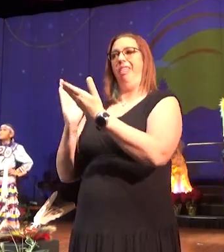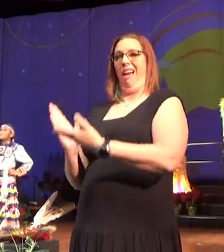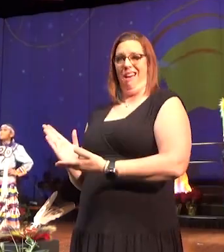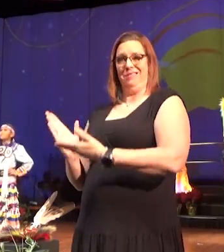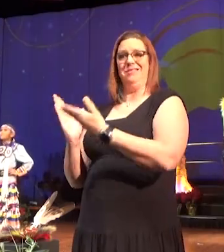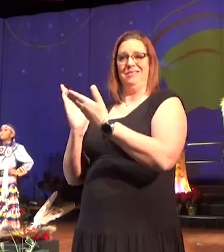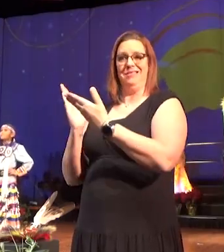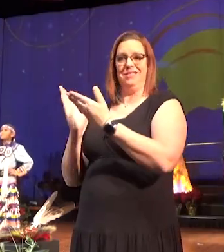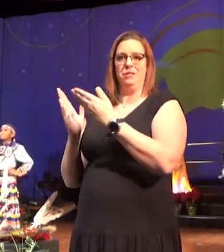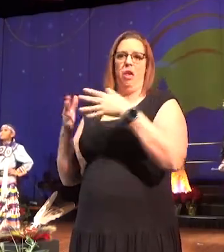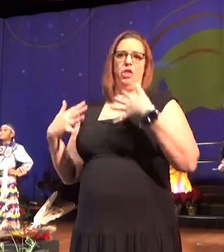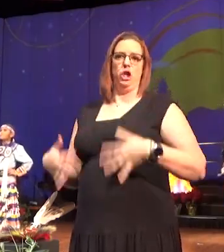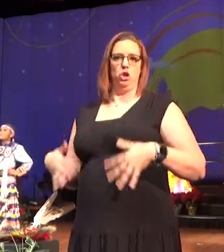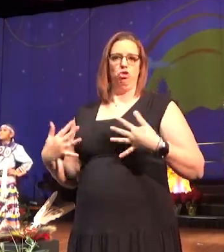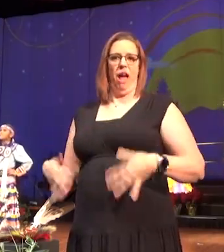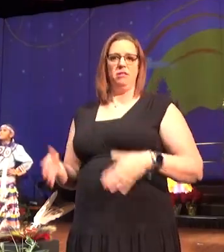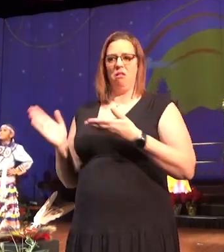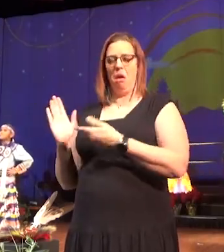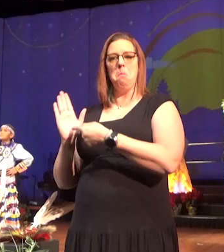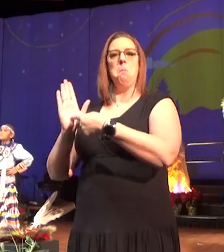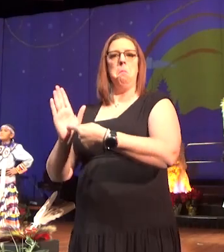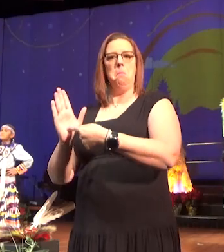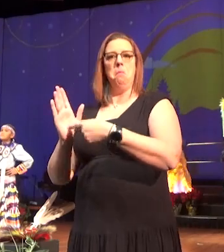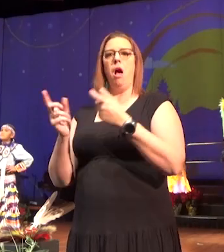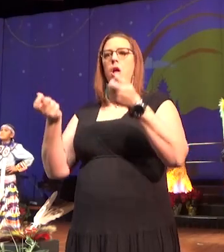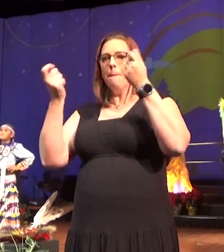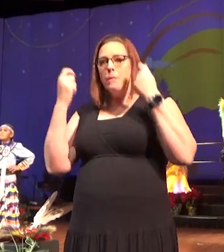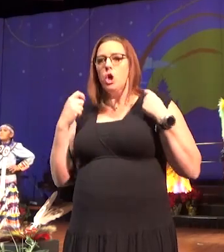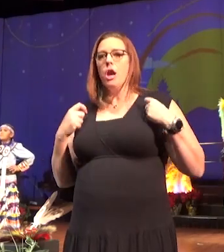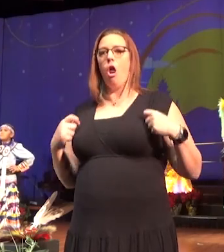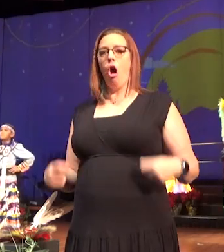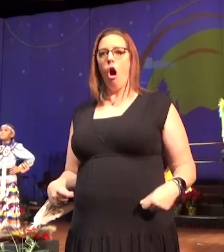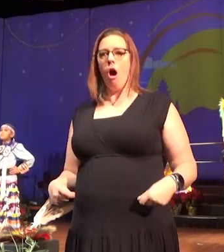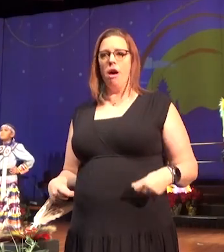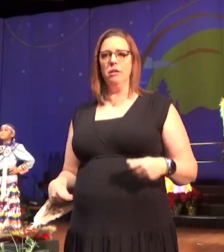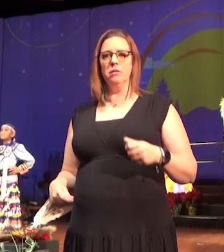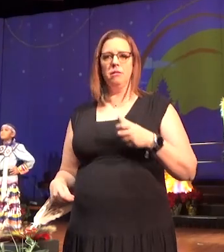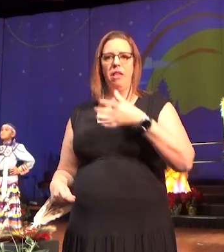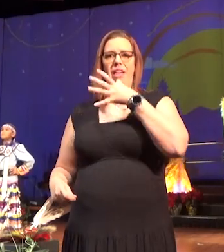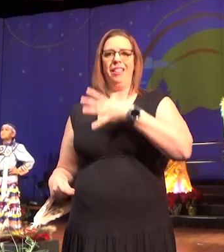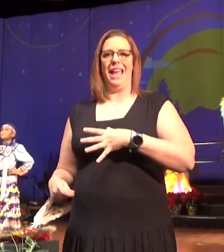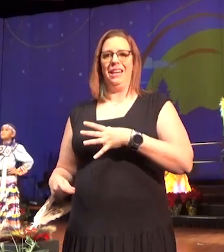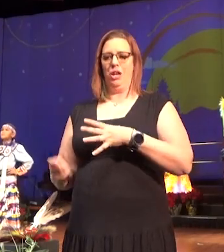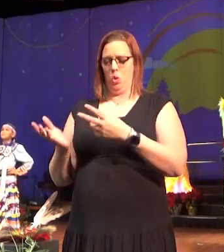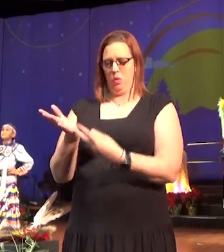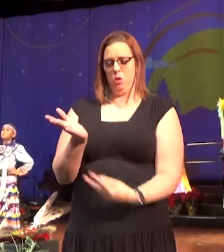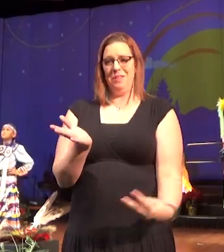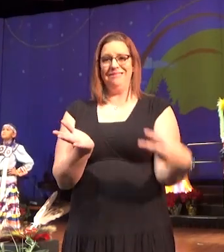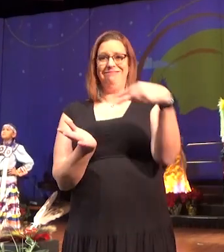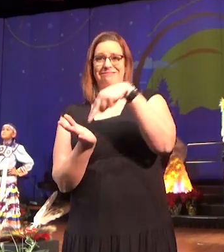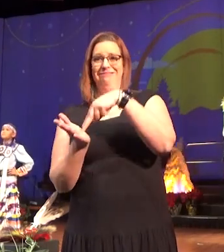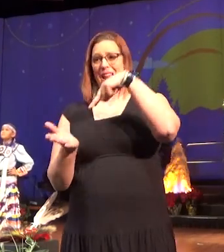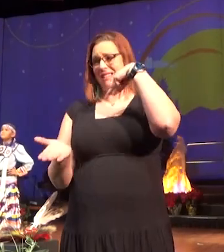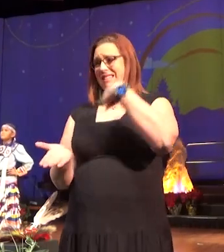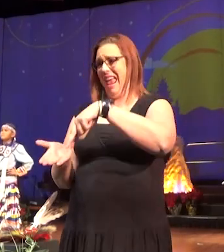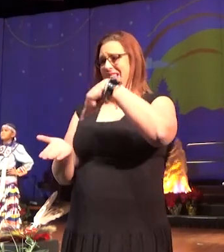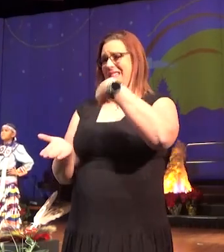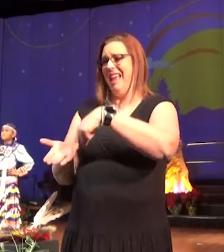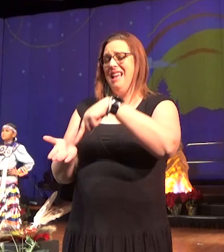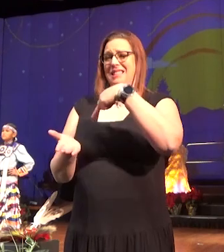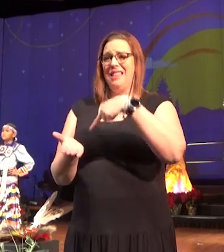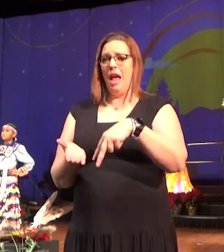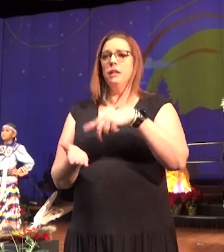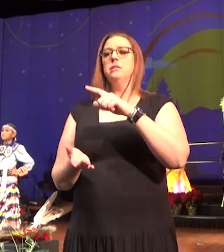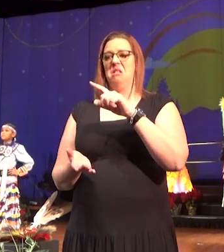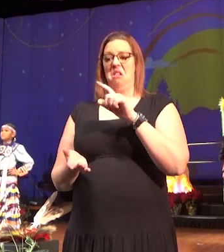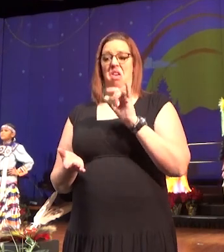they presented to him. To put this on this young lady and to have her stand up and dance in it. And with that, she